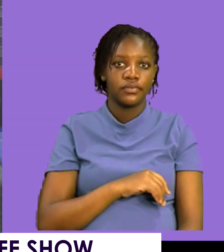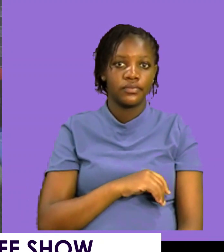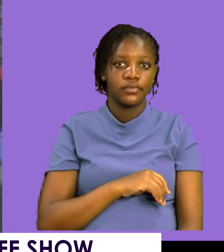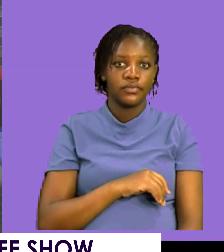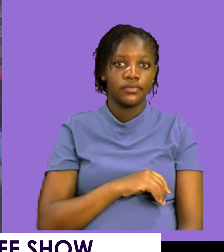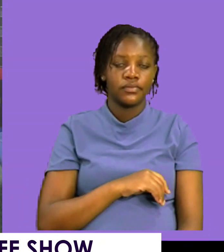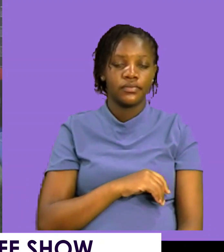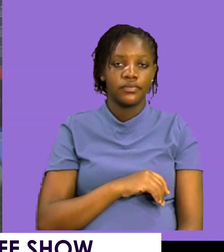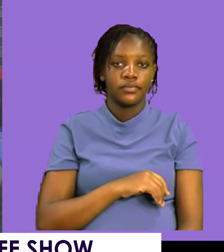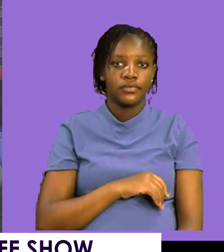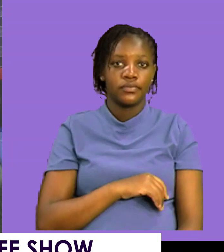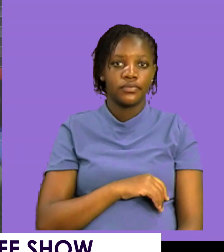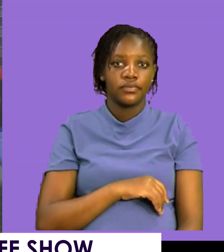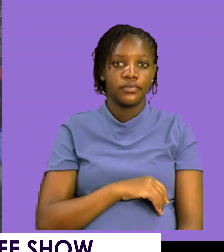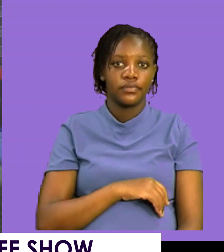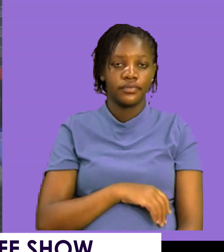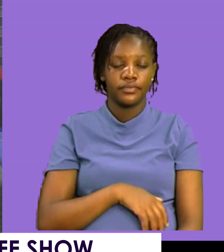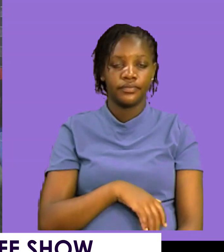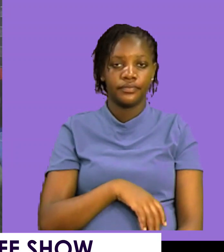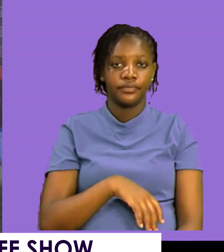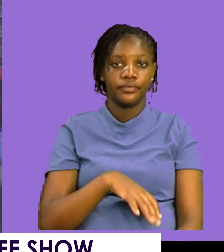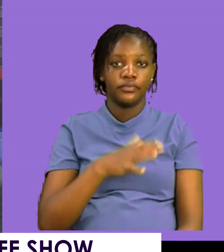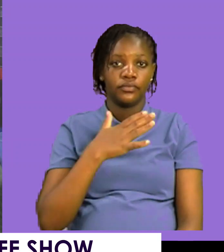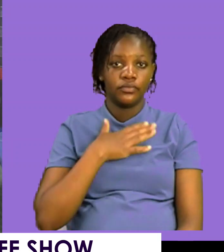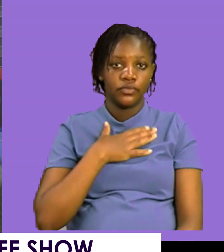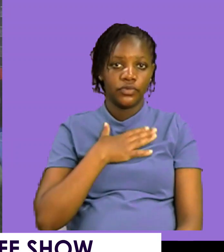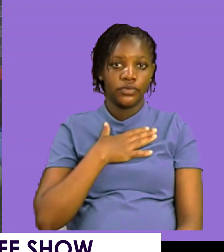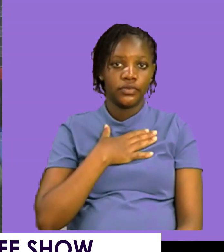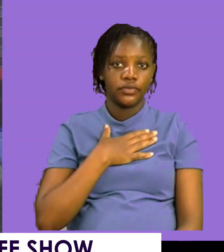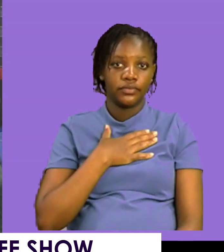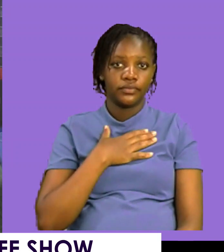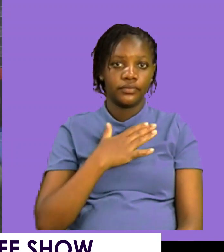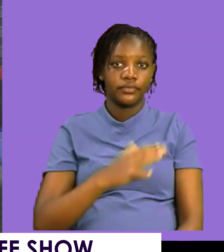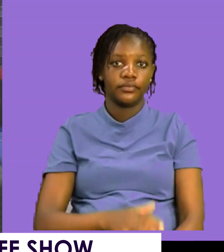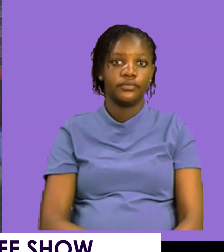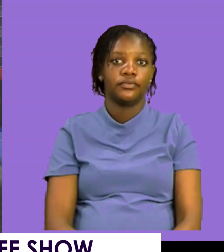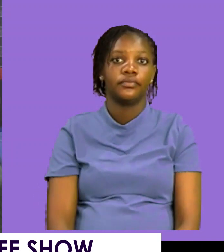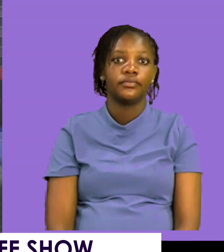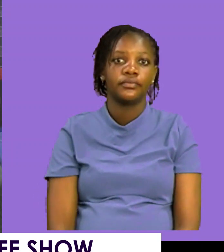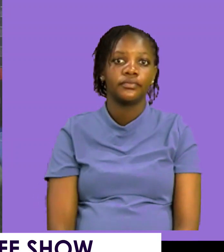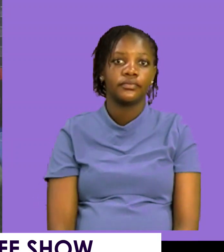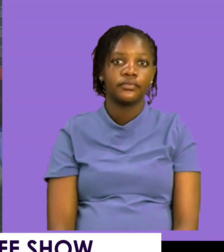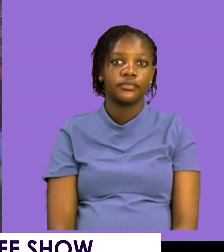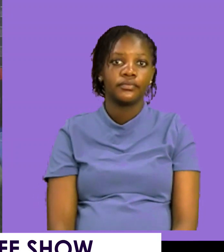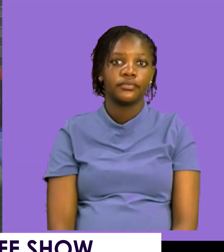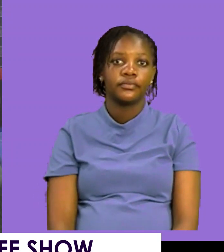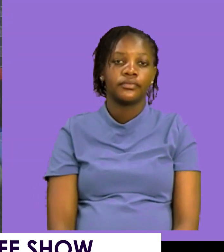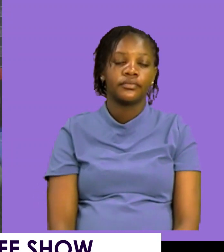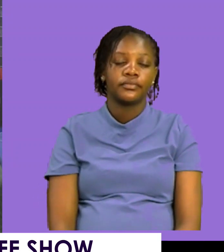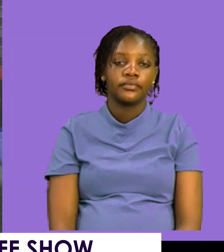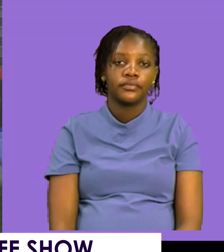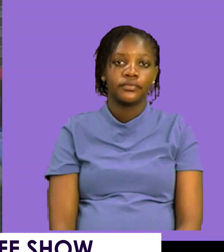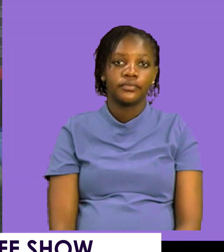Then out. Okay, let's go. 1 in, 2 in,